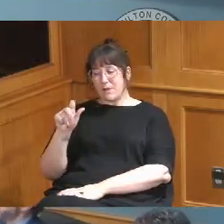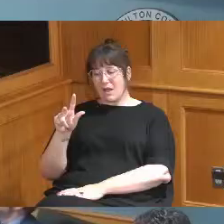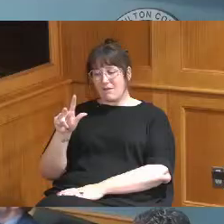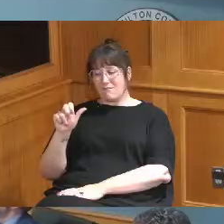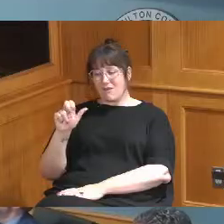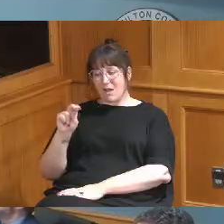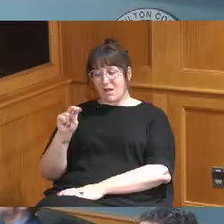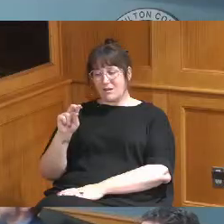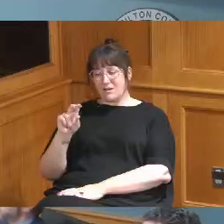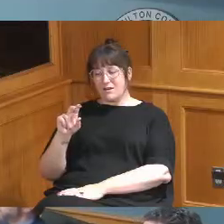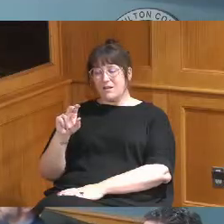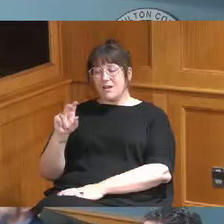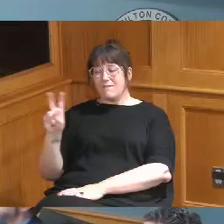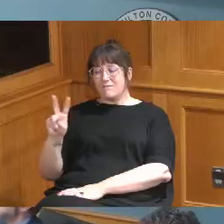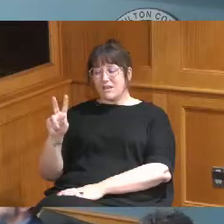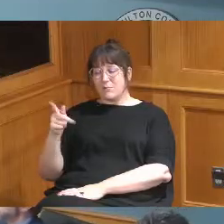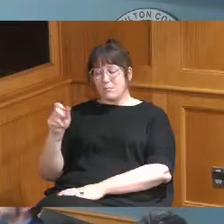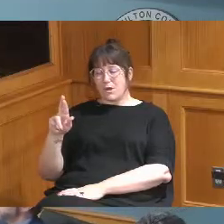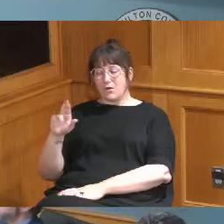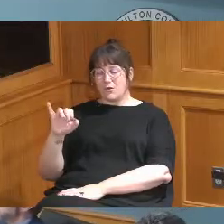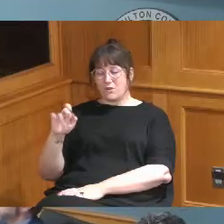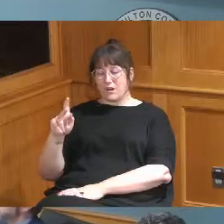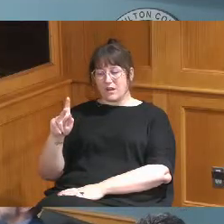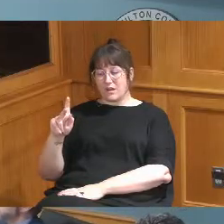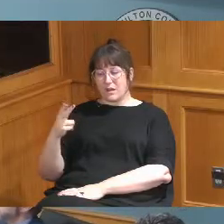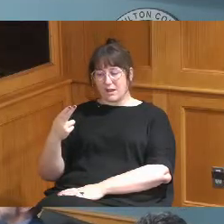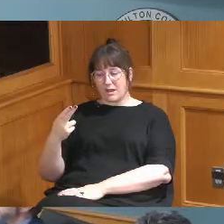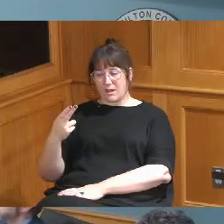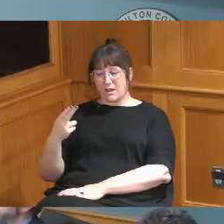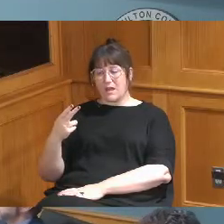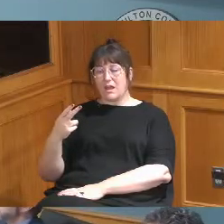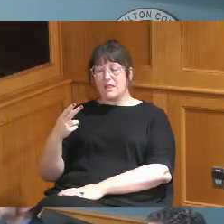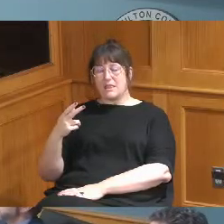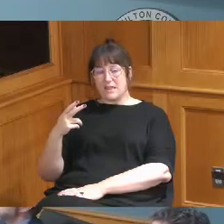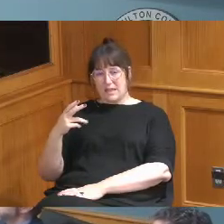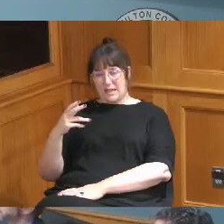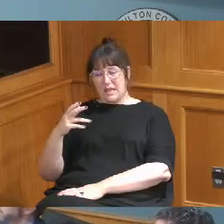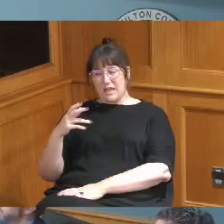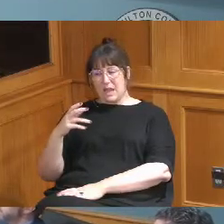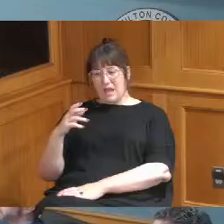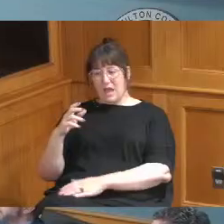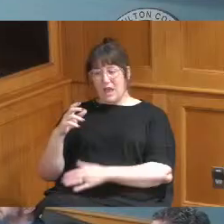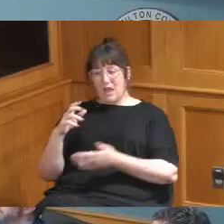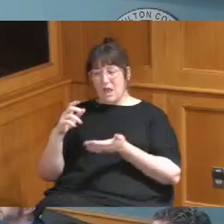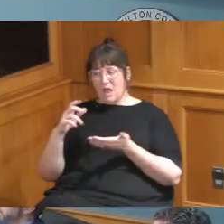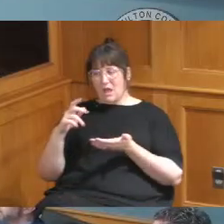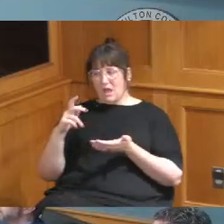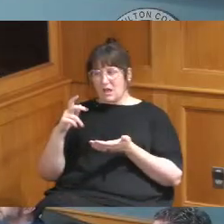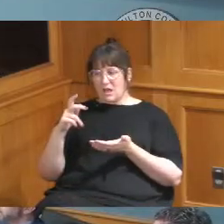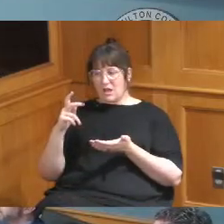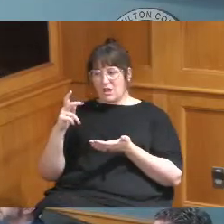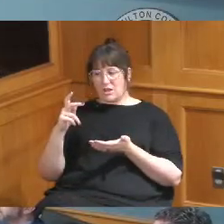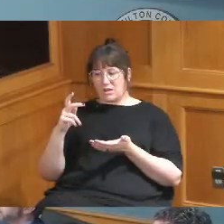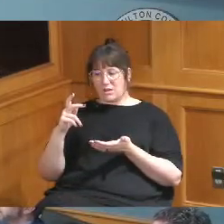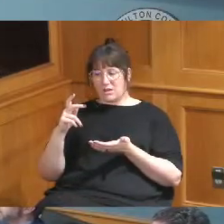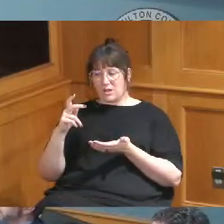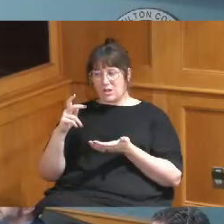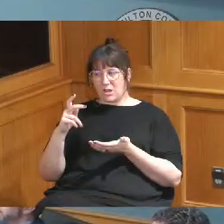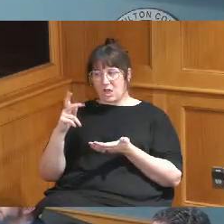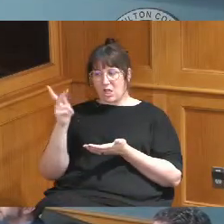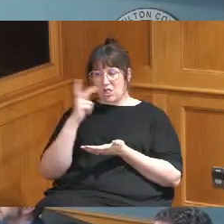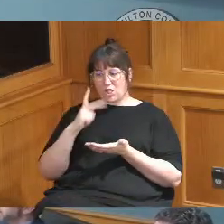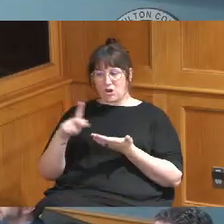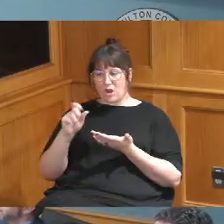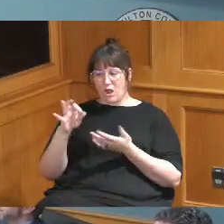the county's help center. I had the opportunity to listen to the clerk at the NACO conference, the National